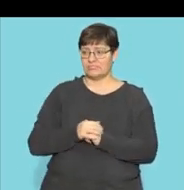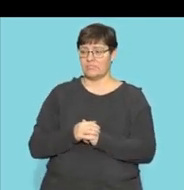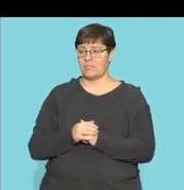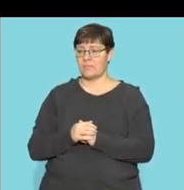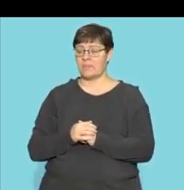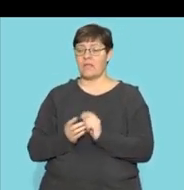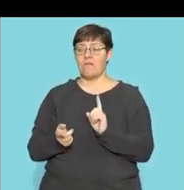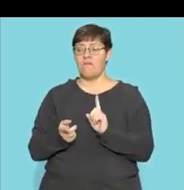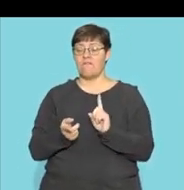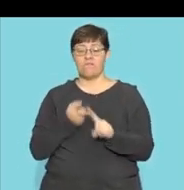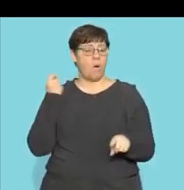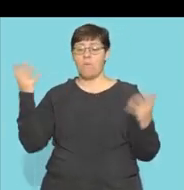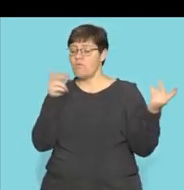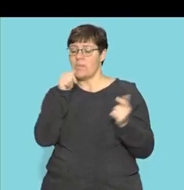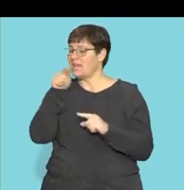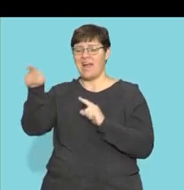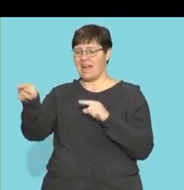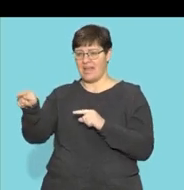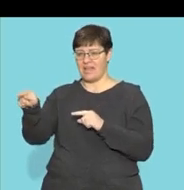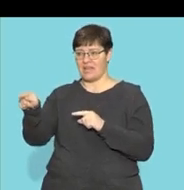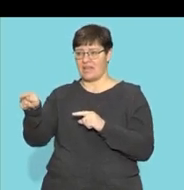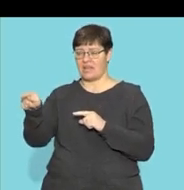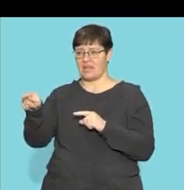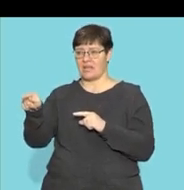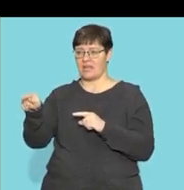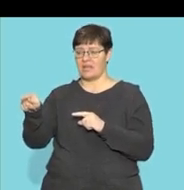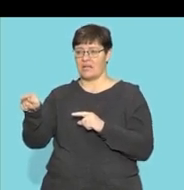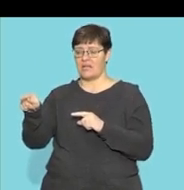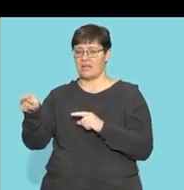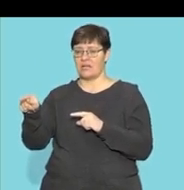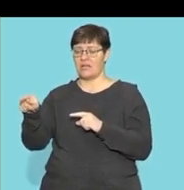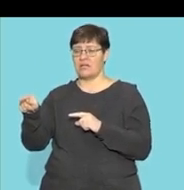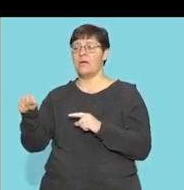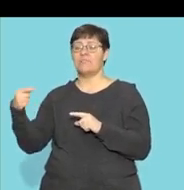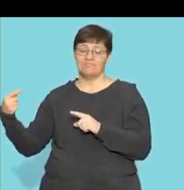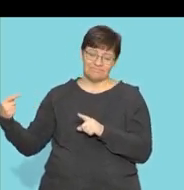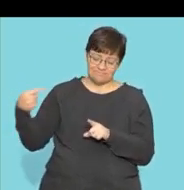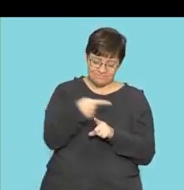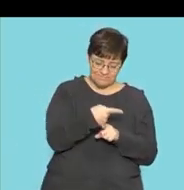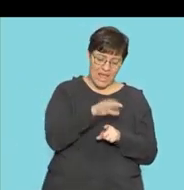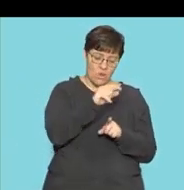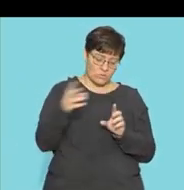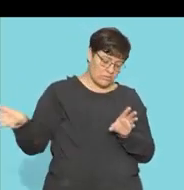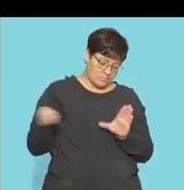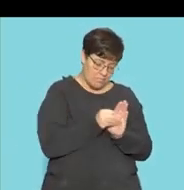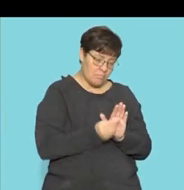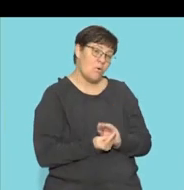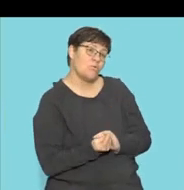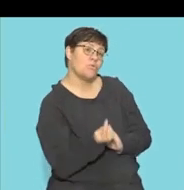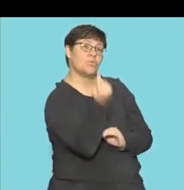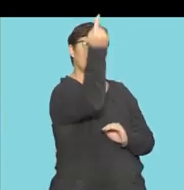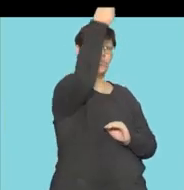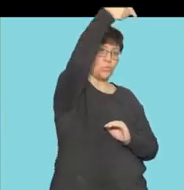negative ions move from wherever they are in the direction towards the anode, then through